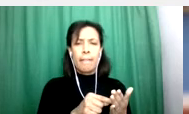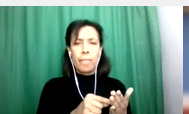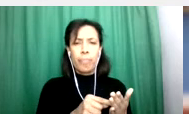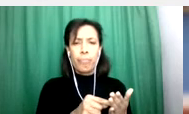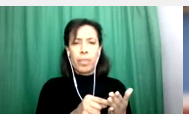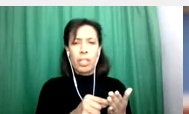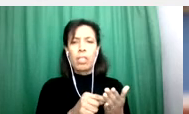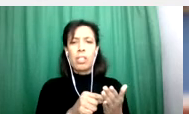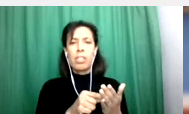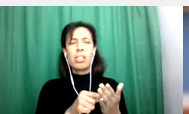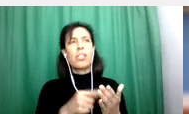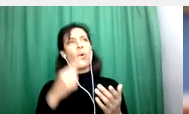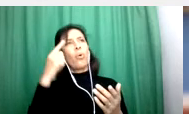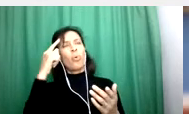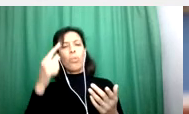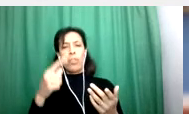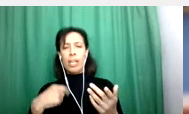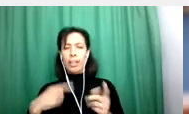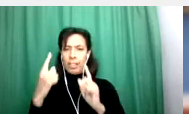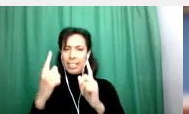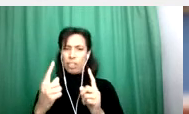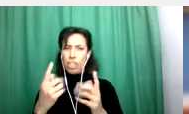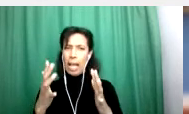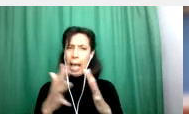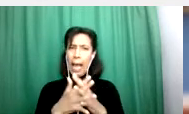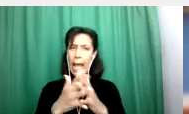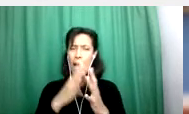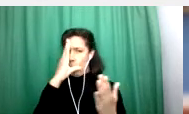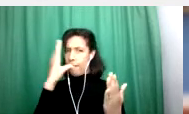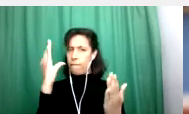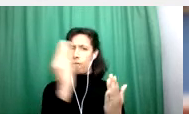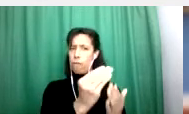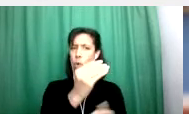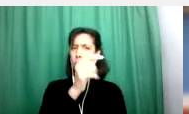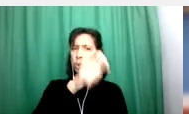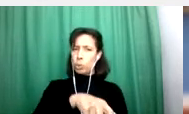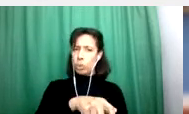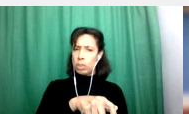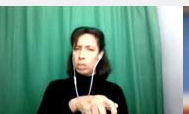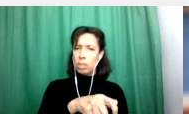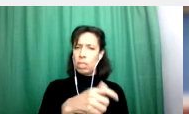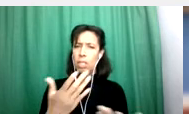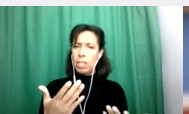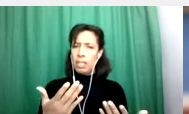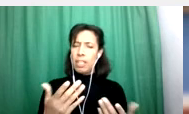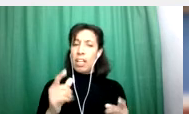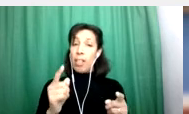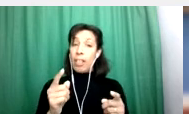the pupil? How do they inform them? Are they constructive or are they insensitive